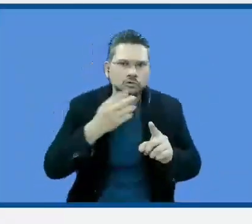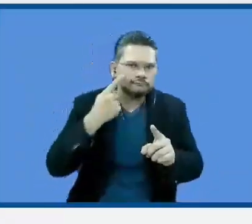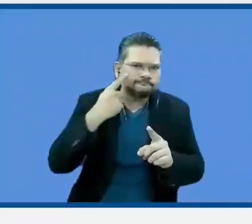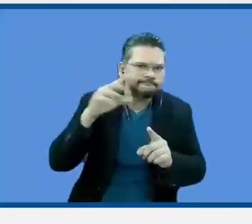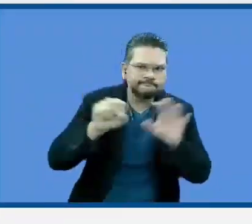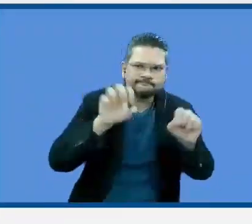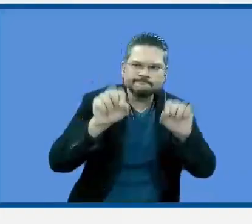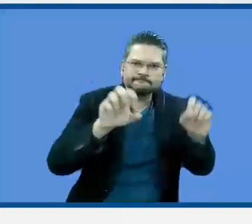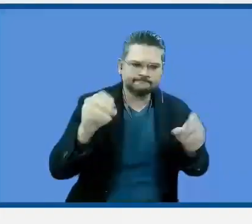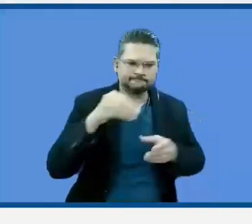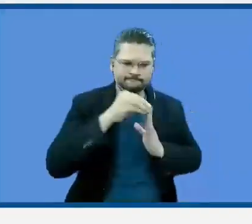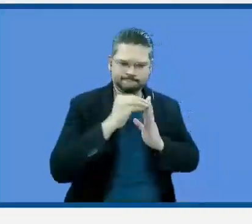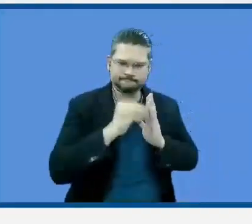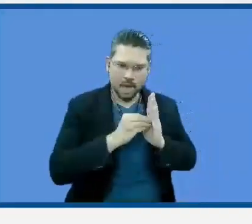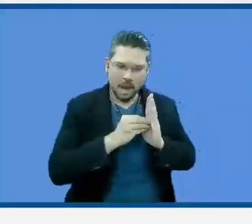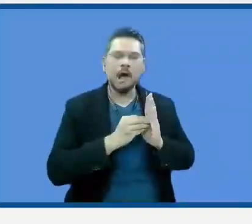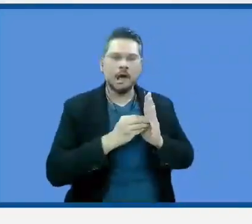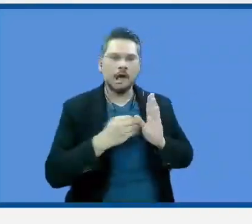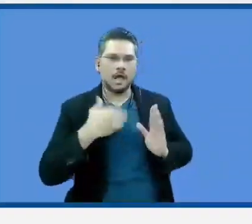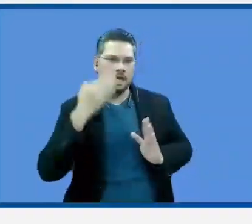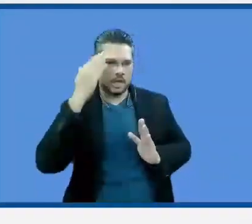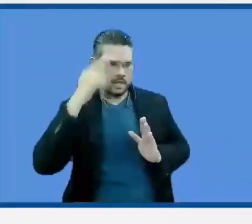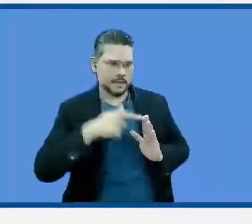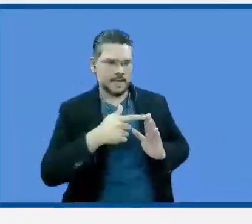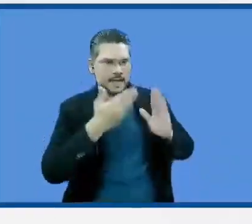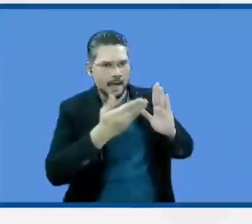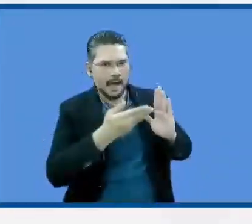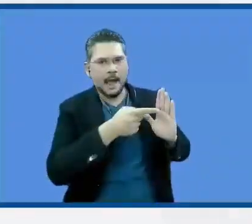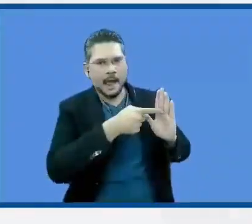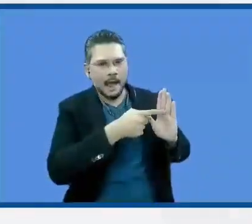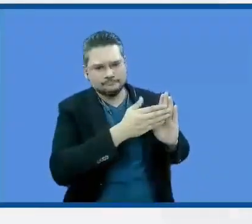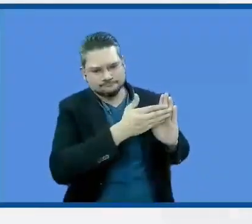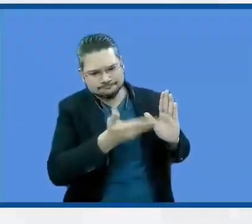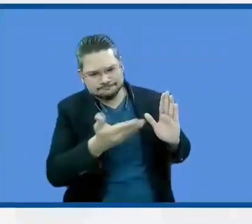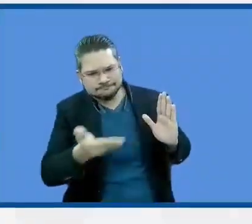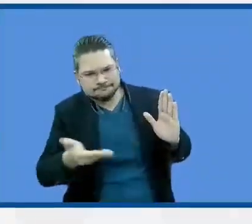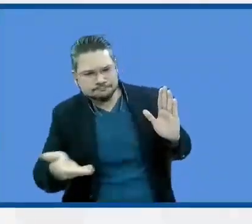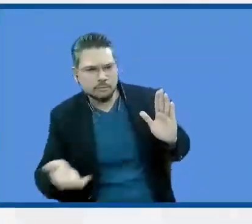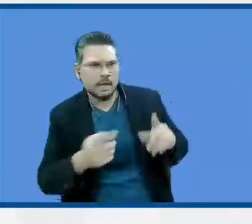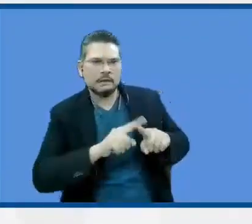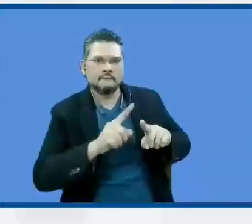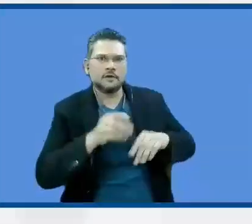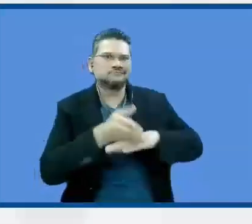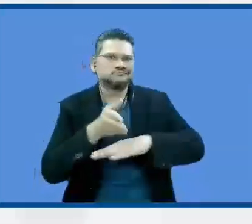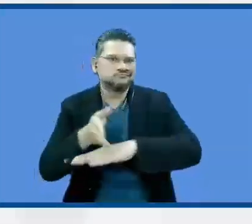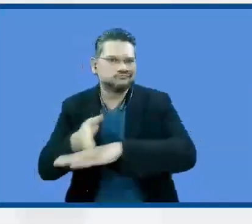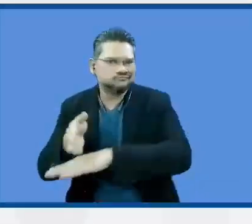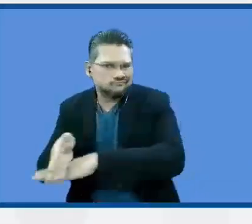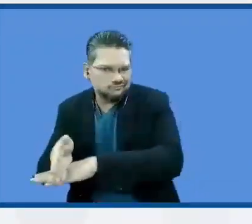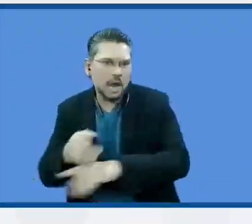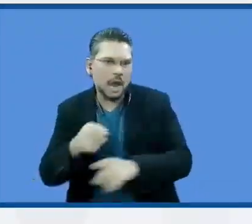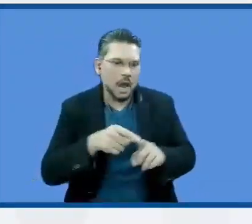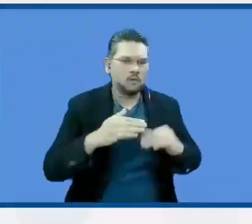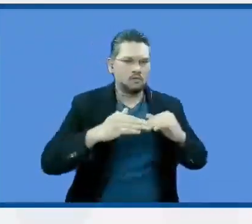on all of these elements, which is why simulation exercises that focus on the logistics of the